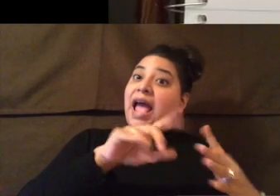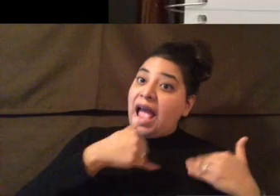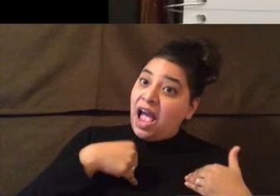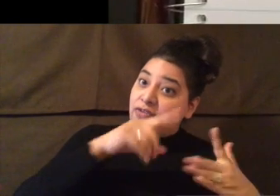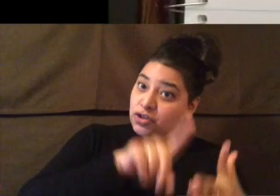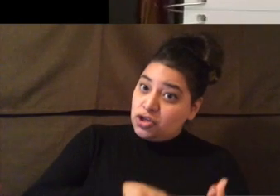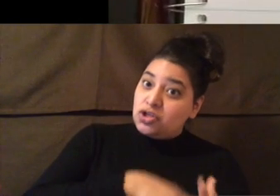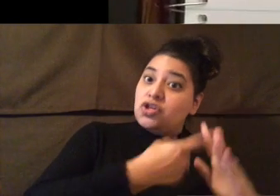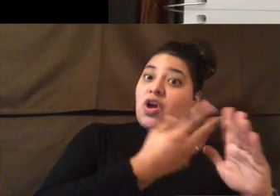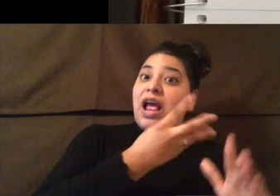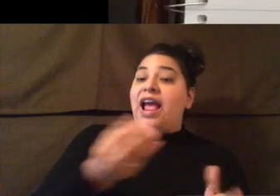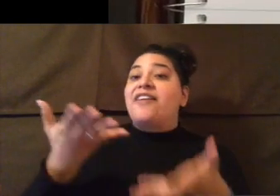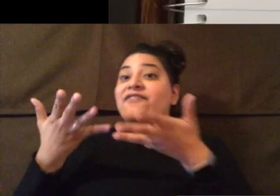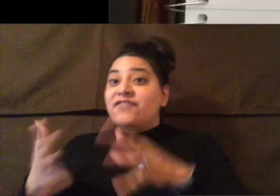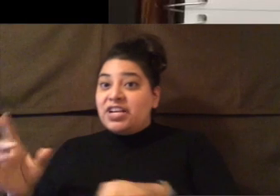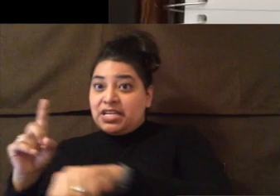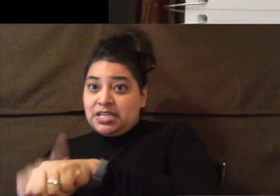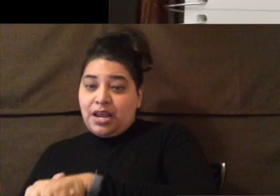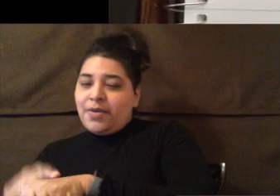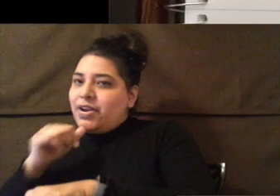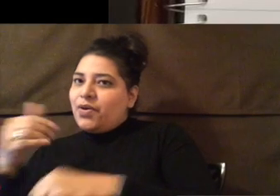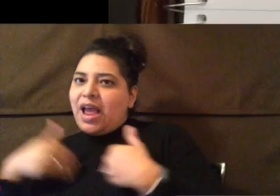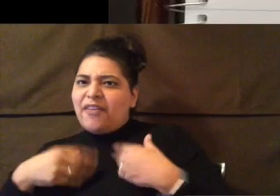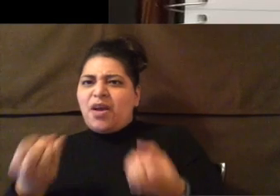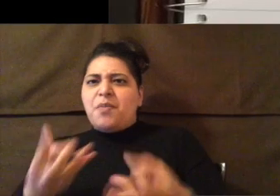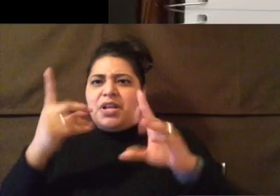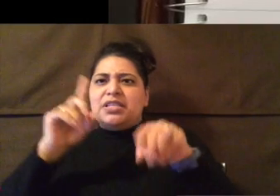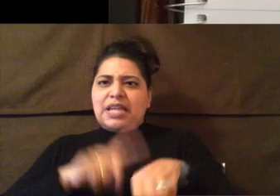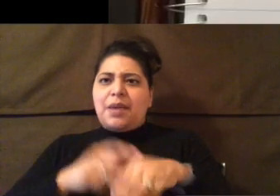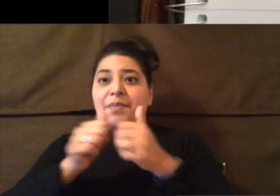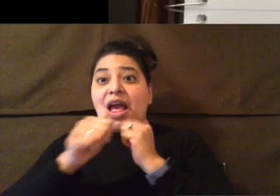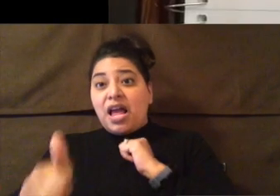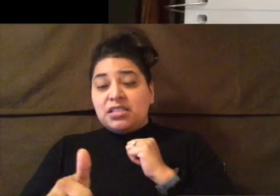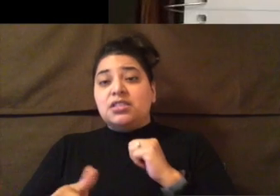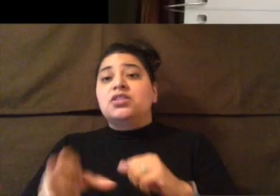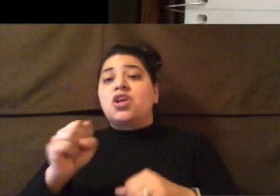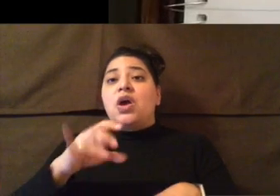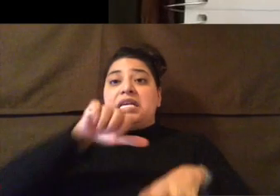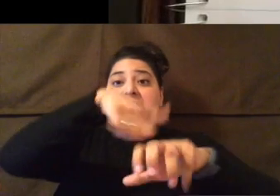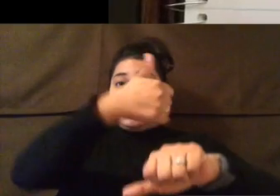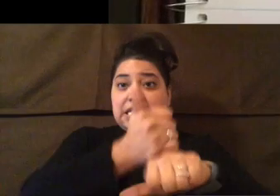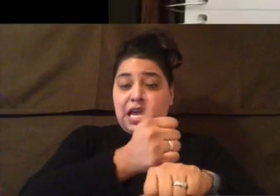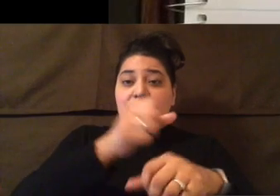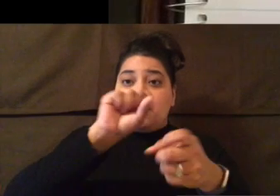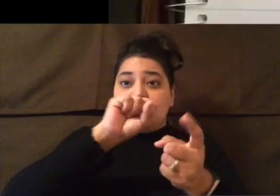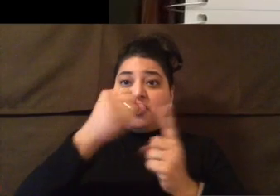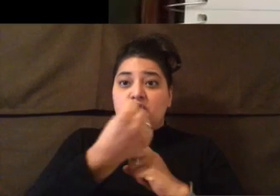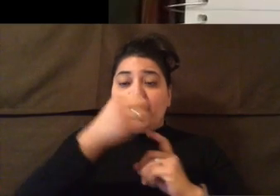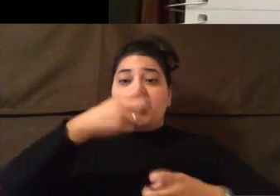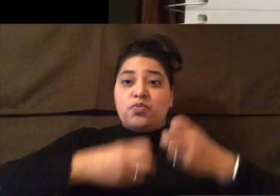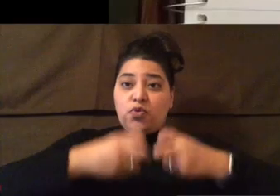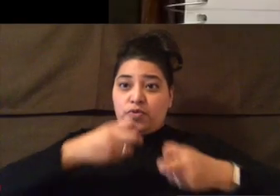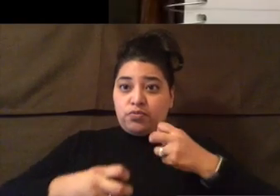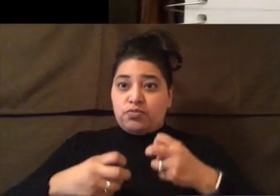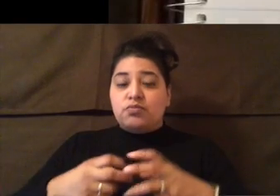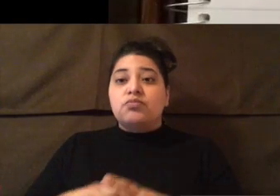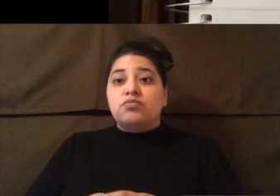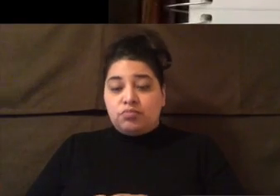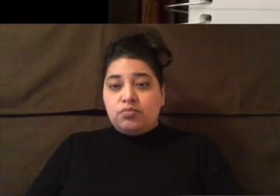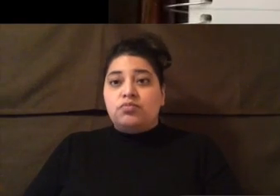same type. We have our start and we have our end. We do not have the amount of time that has passed, okay? So let's set up our situation